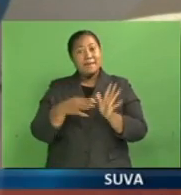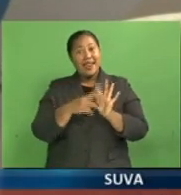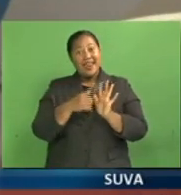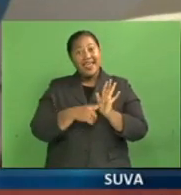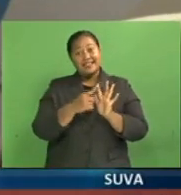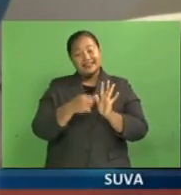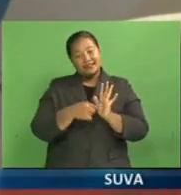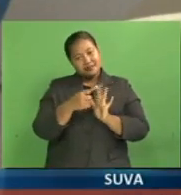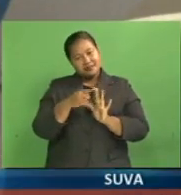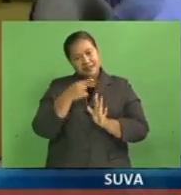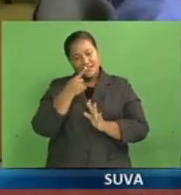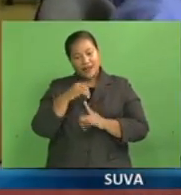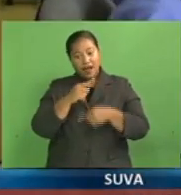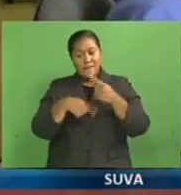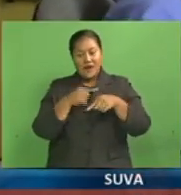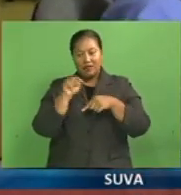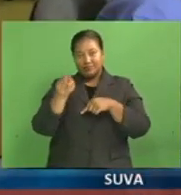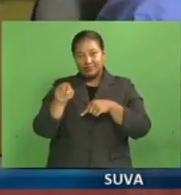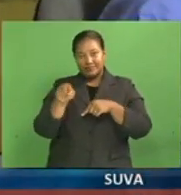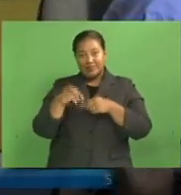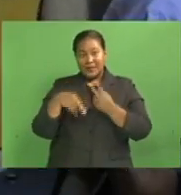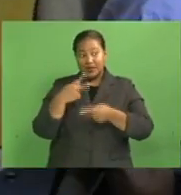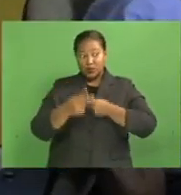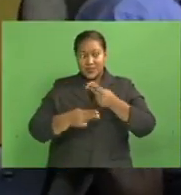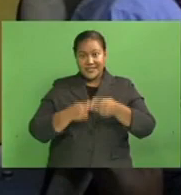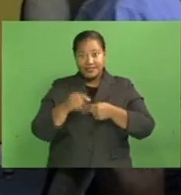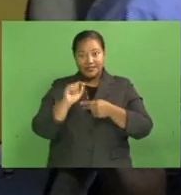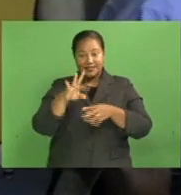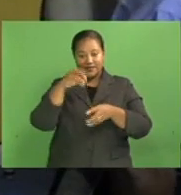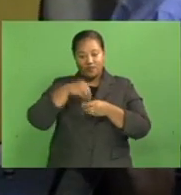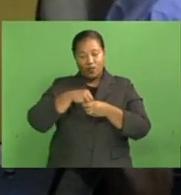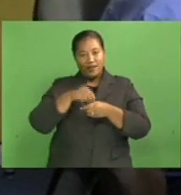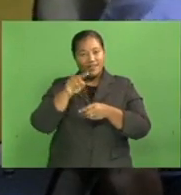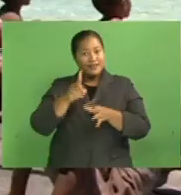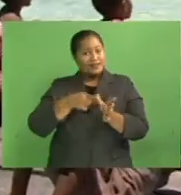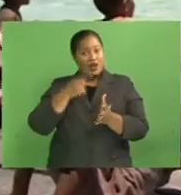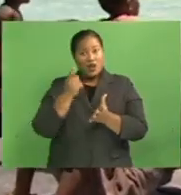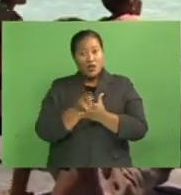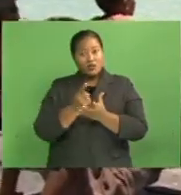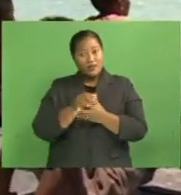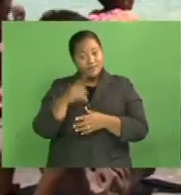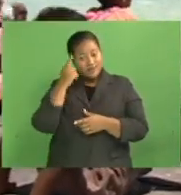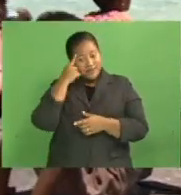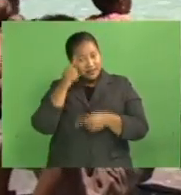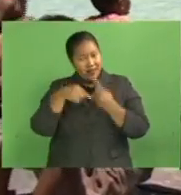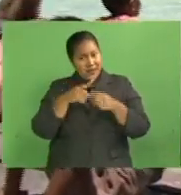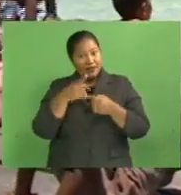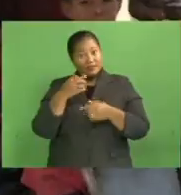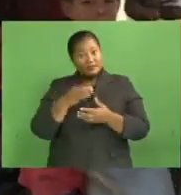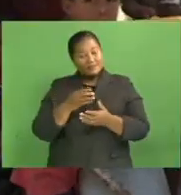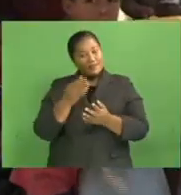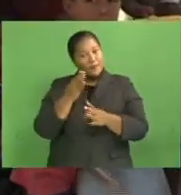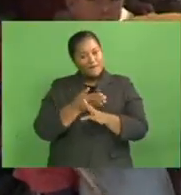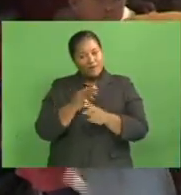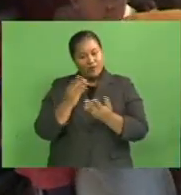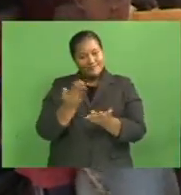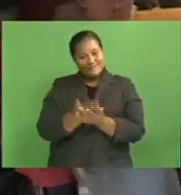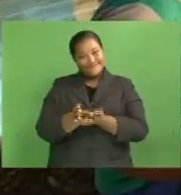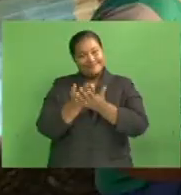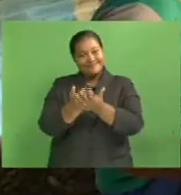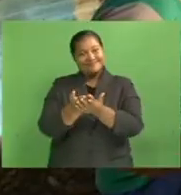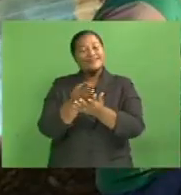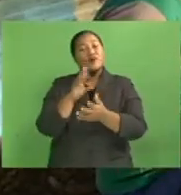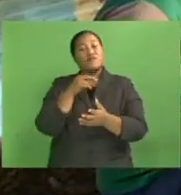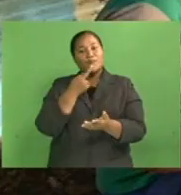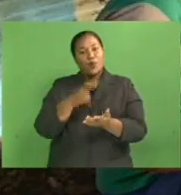Bainimarama says considering the parties and processes involved, there is a lot to consider before tabling a final report. Much of